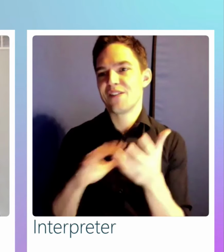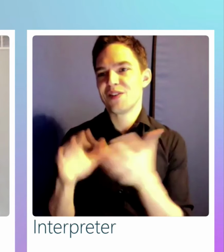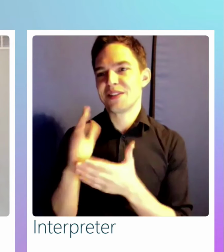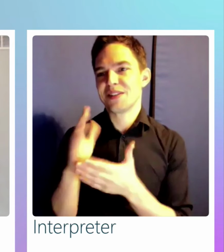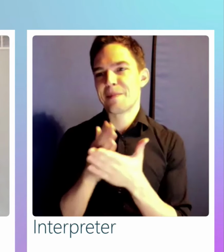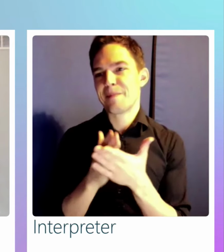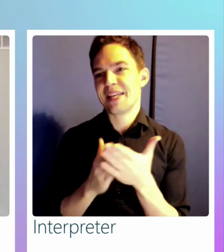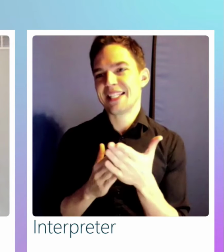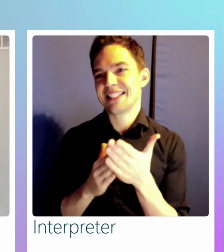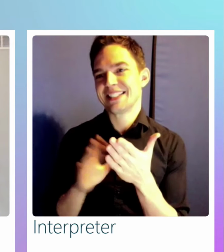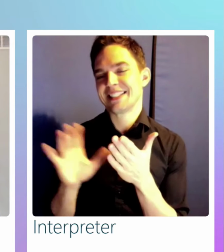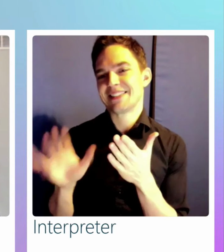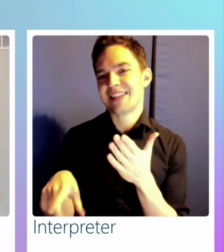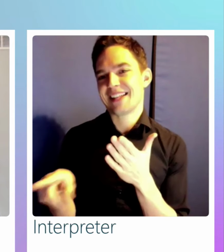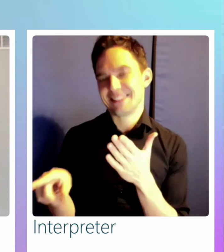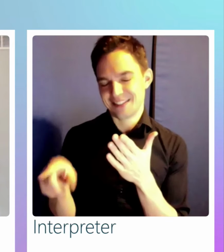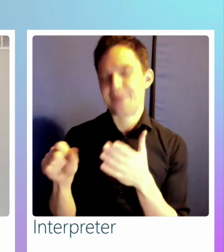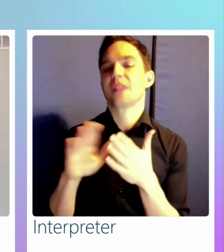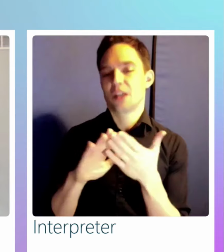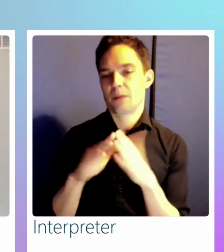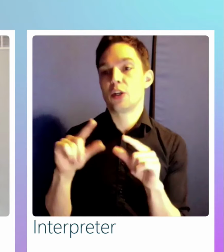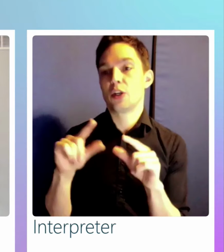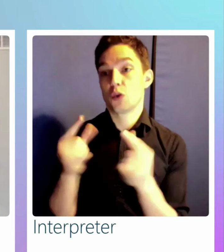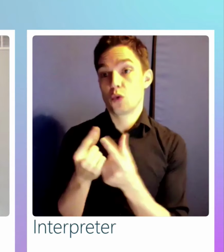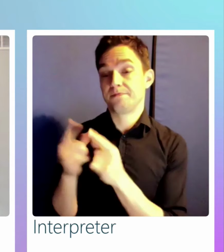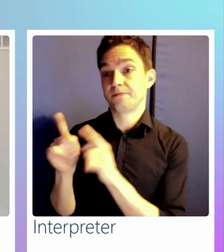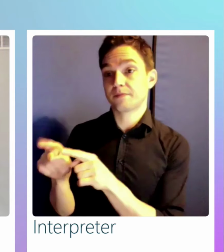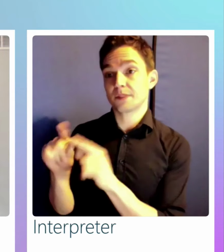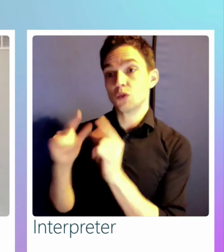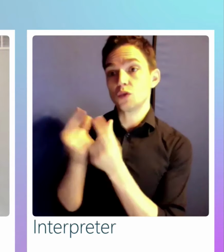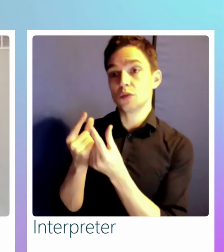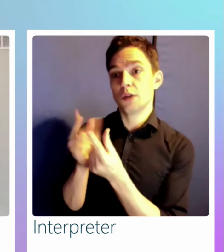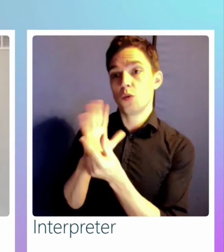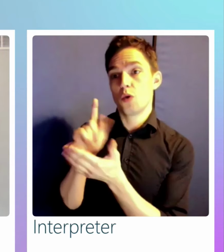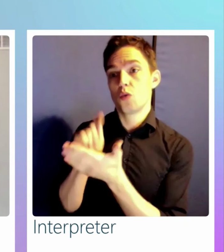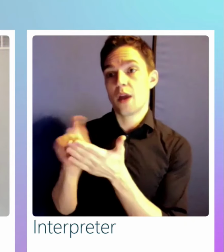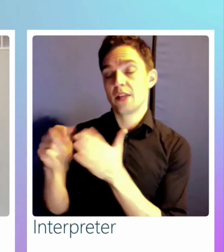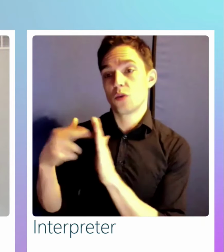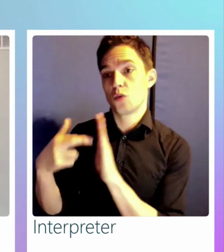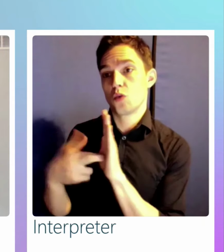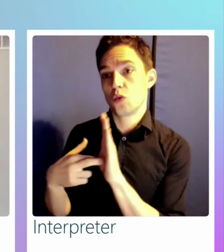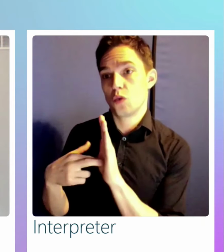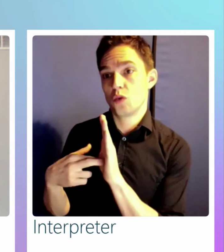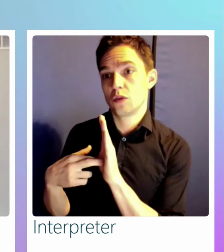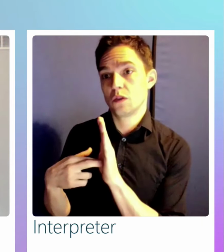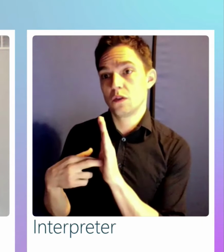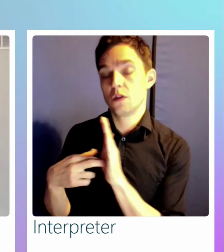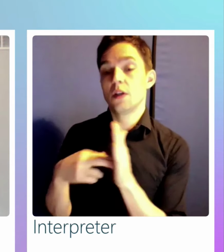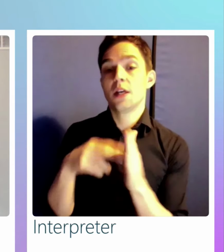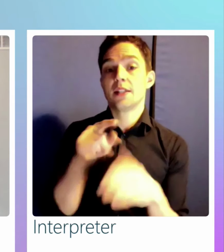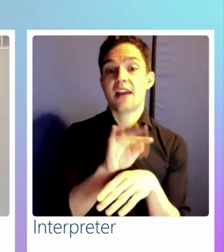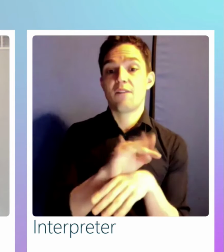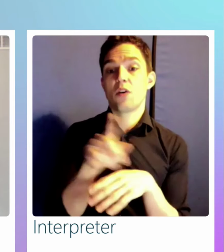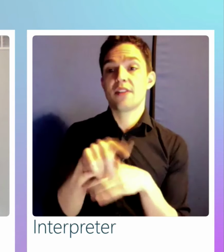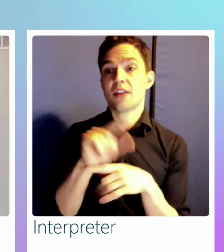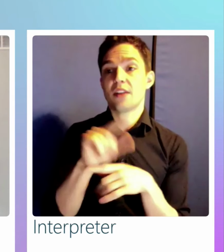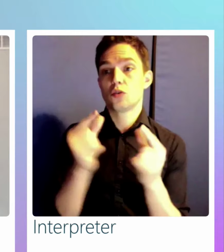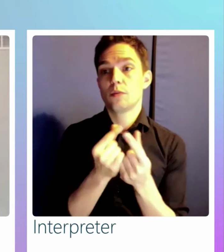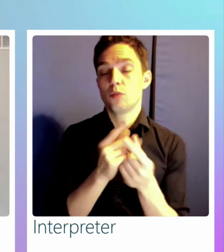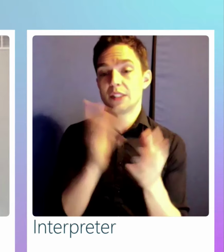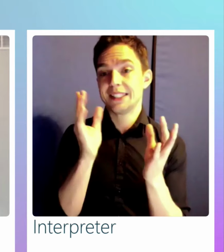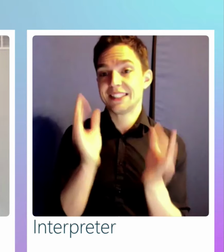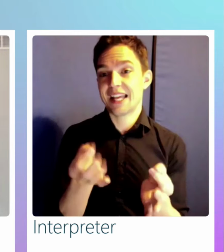of it. So the community group is the group that writes the rules, and the task force is the group that